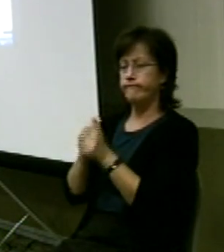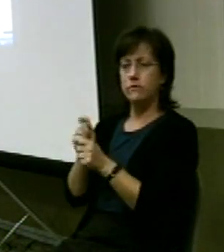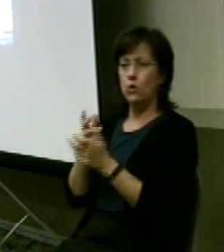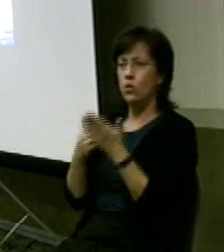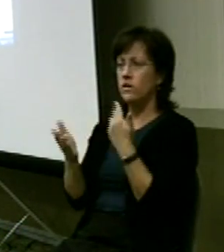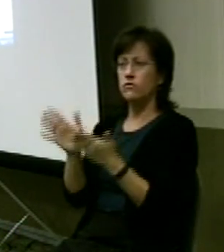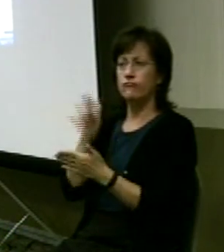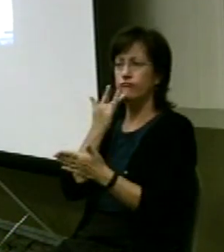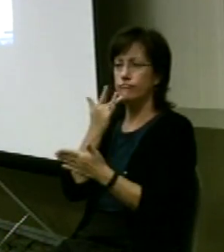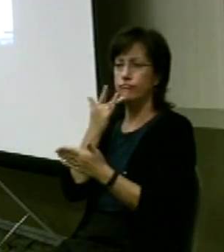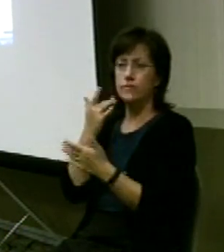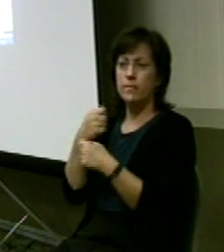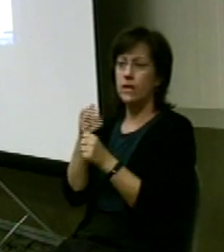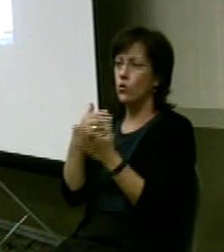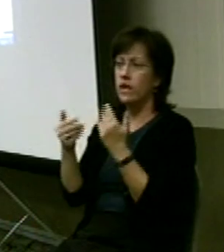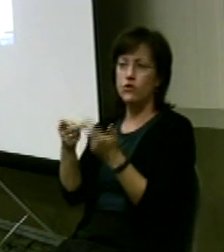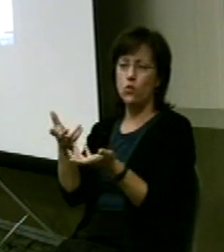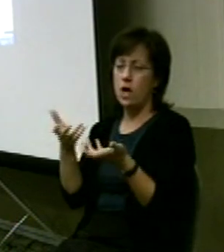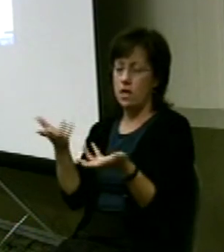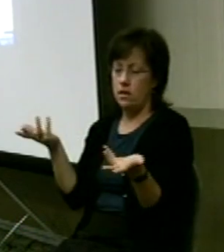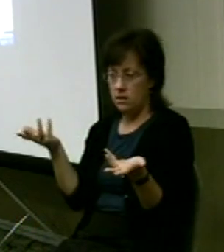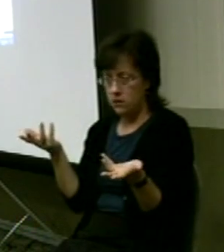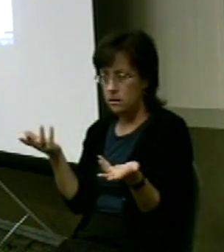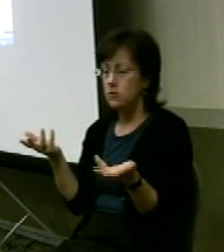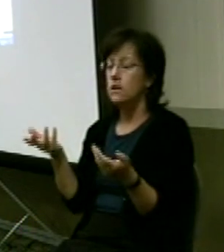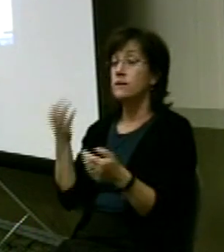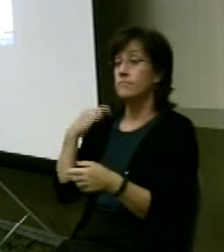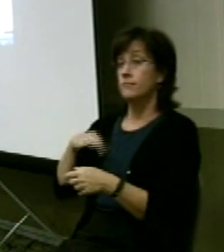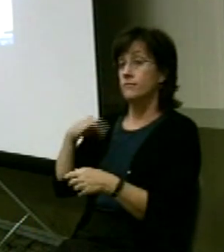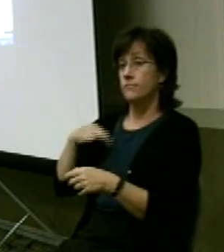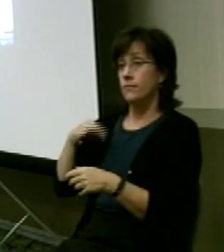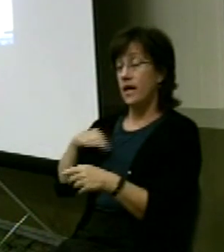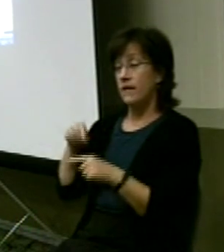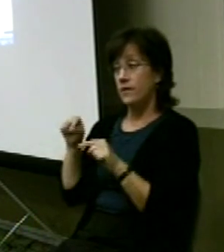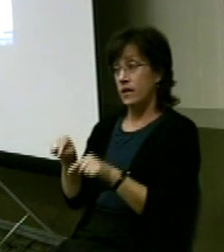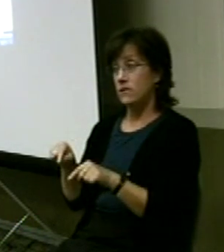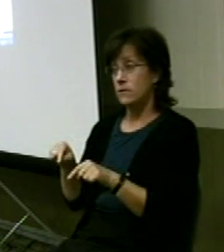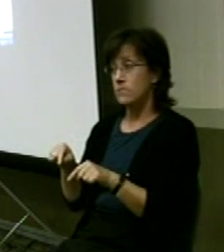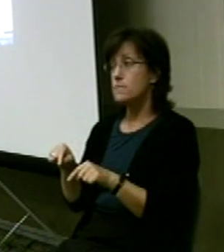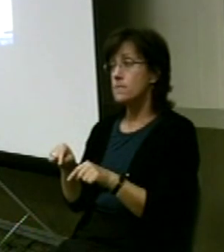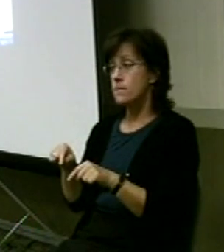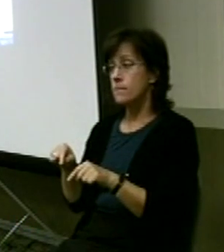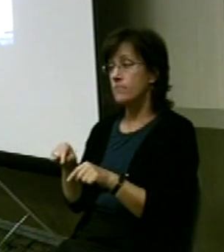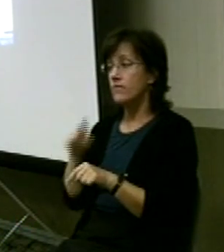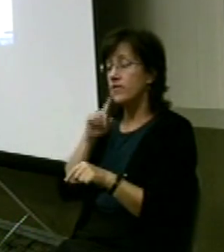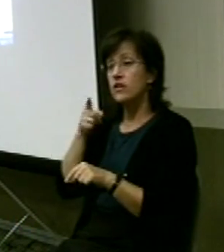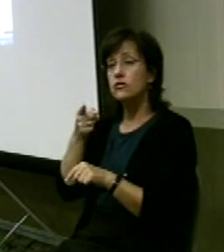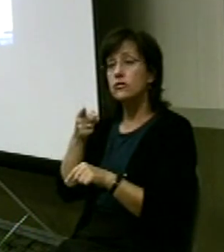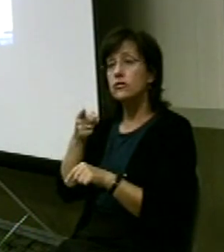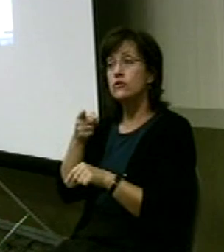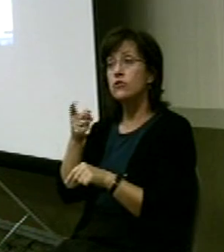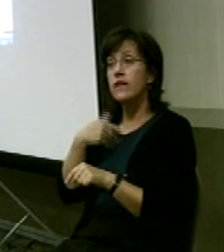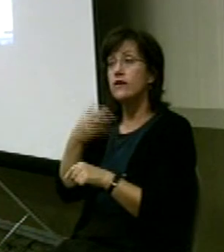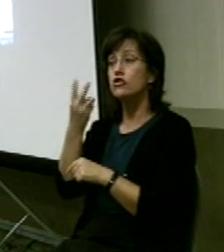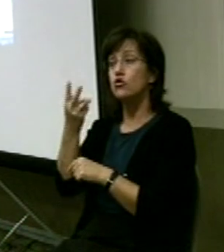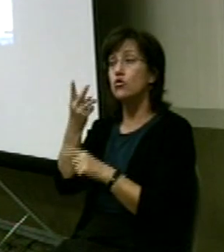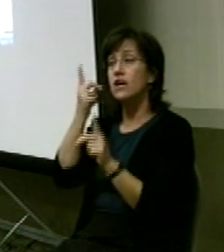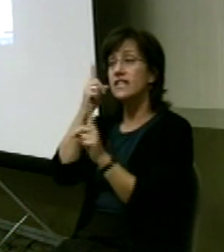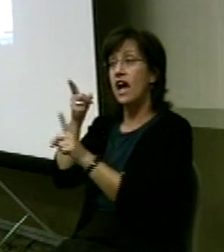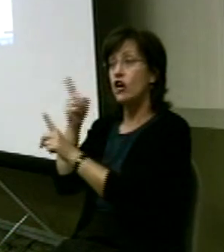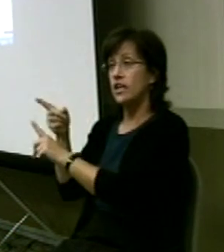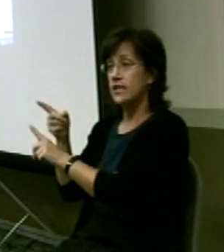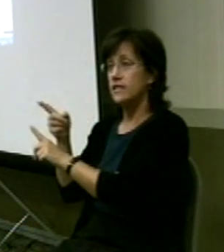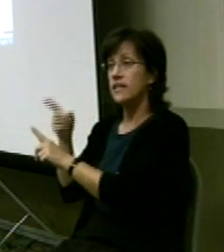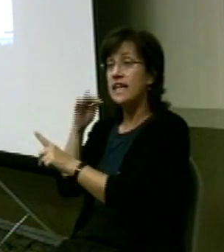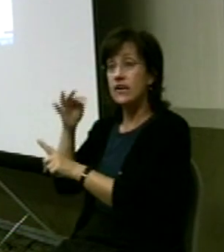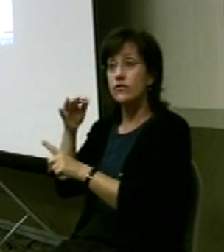edit this thing when you download it and make it anything you want. The benefit of this is that you do have 2 targets. So should